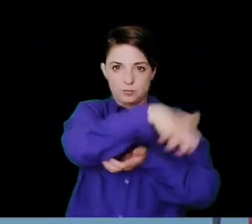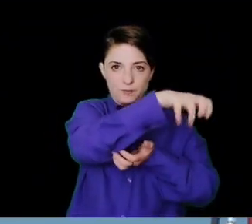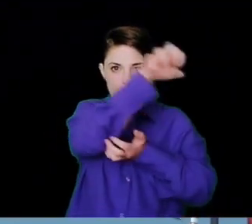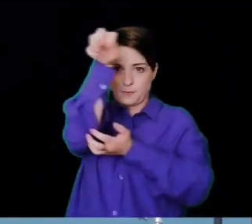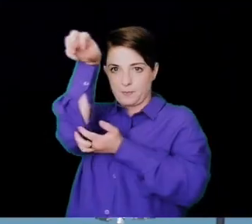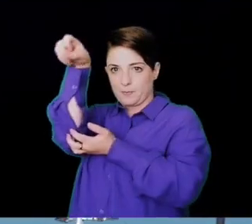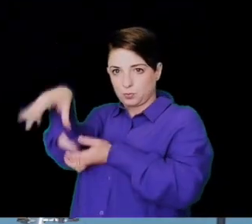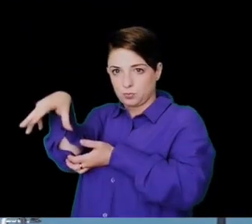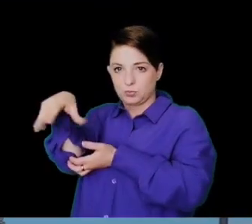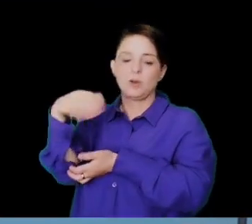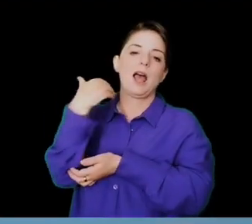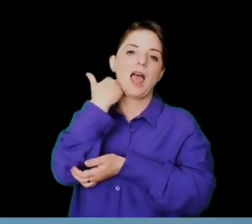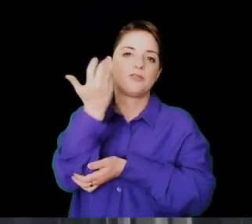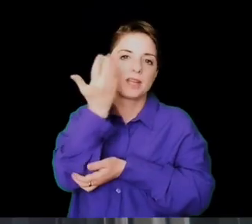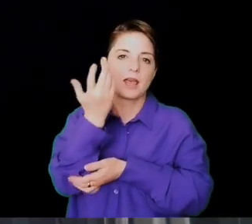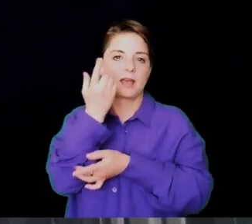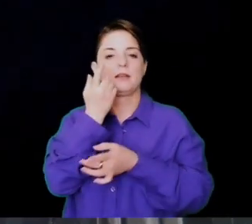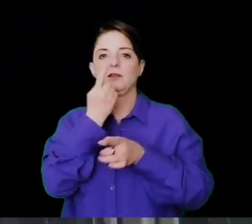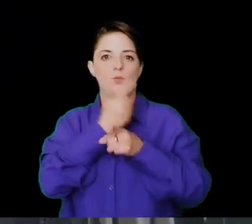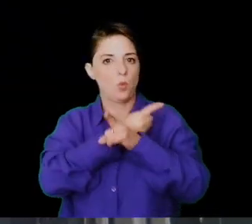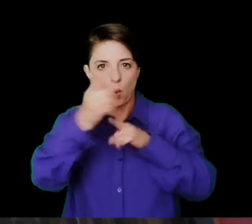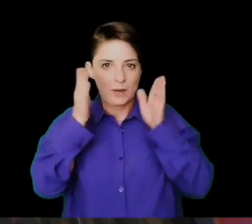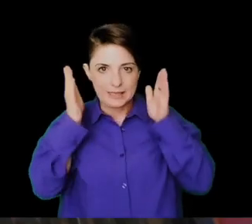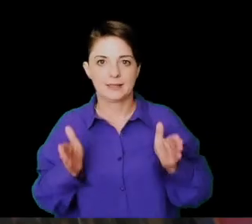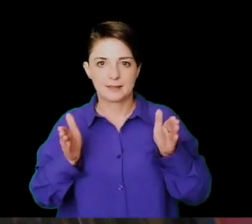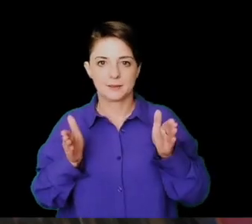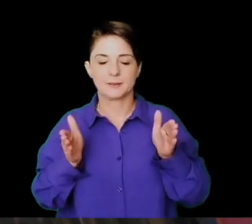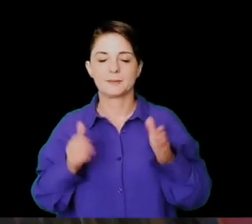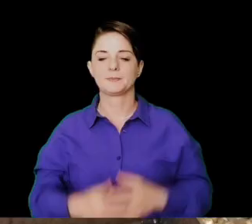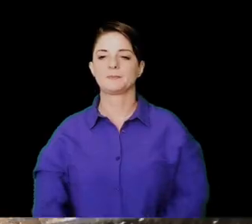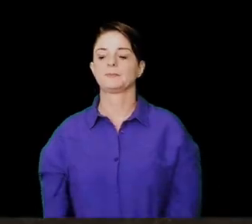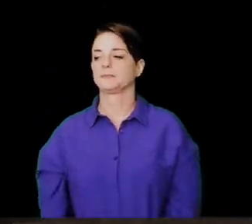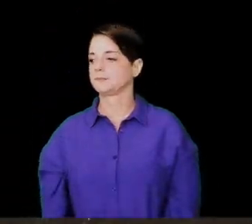gravel. This process will be repeated every day for a week.